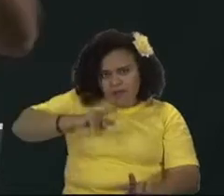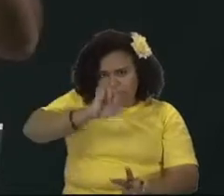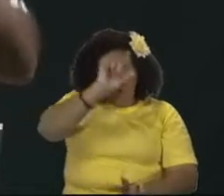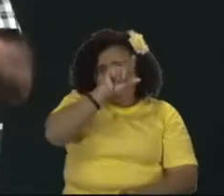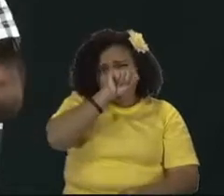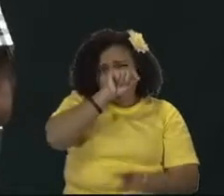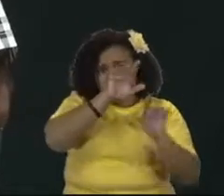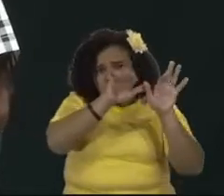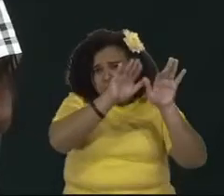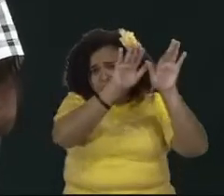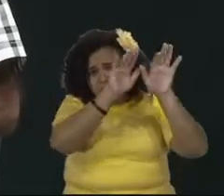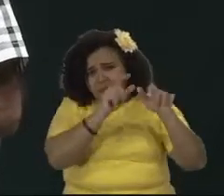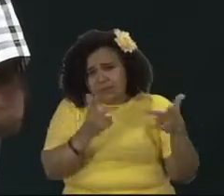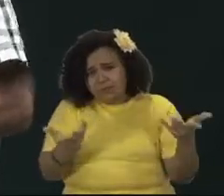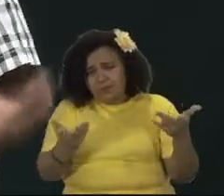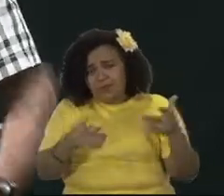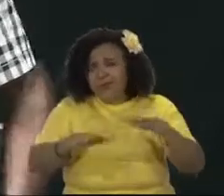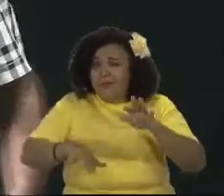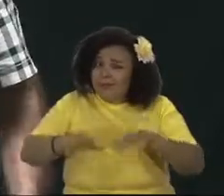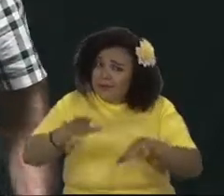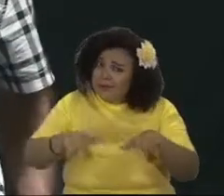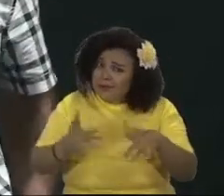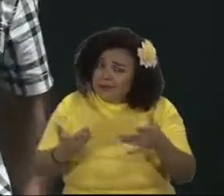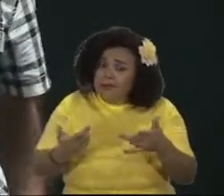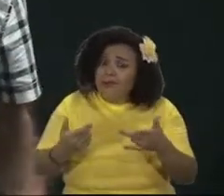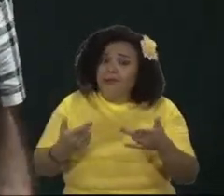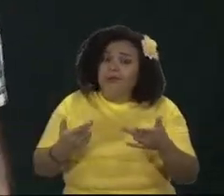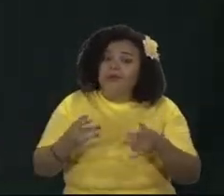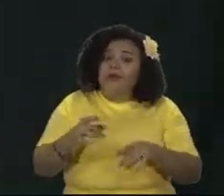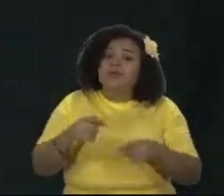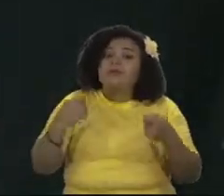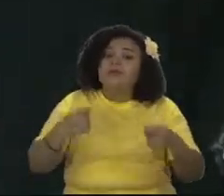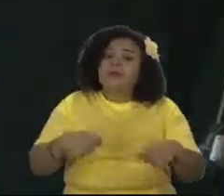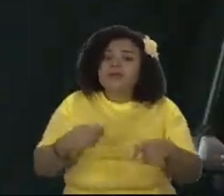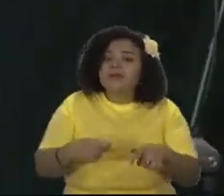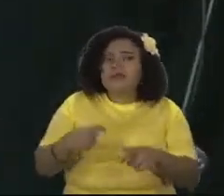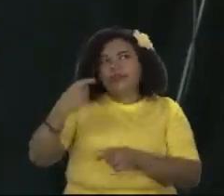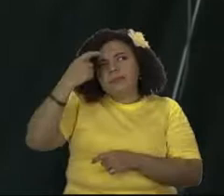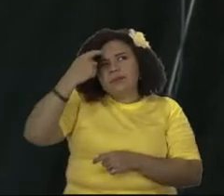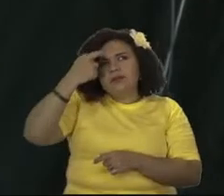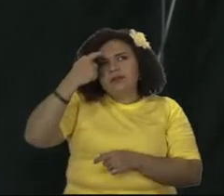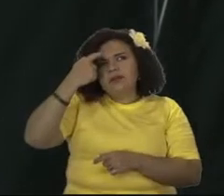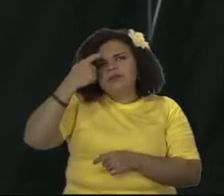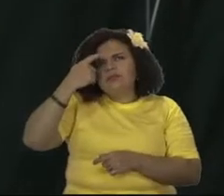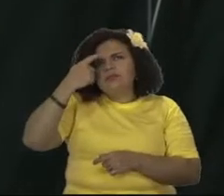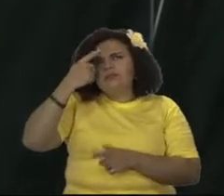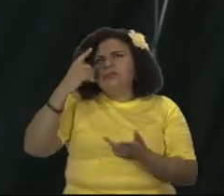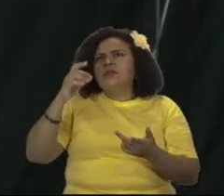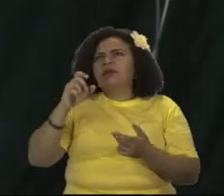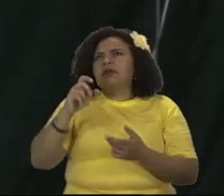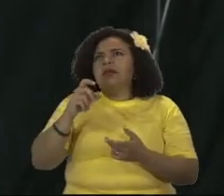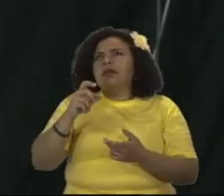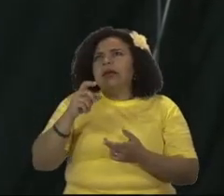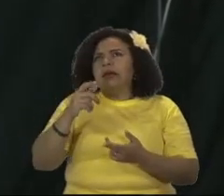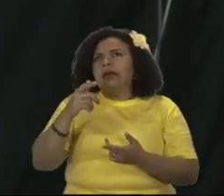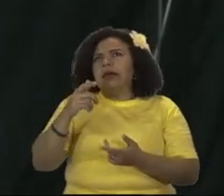even succeed. If you start with the thinking of